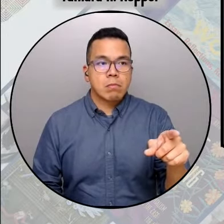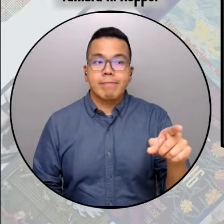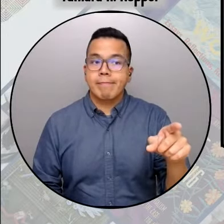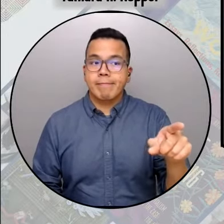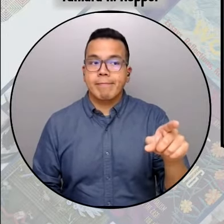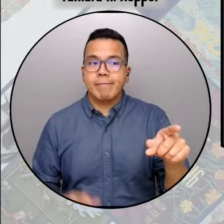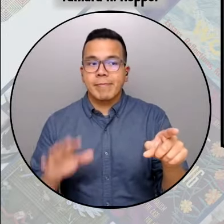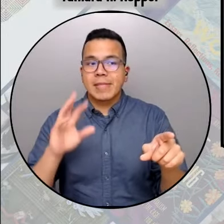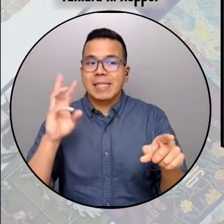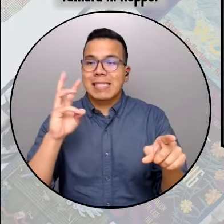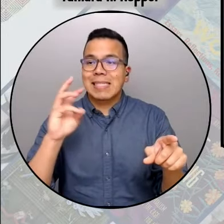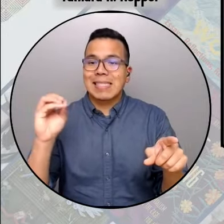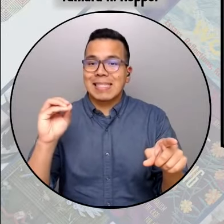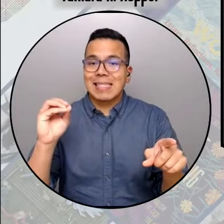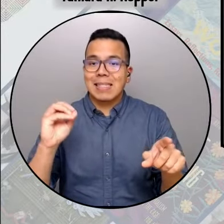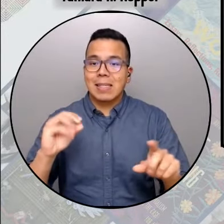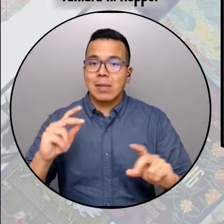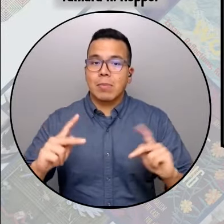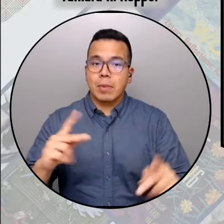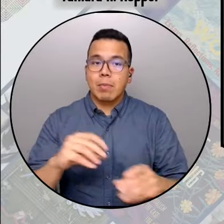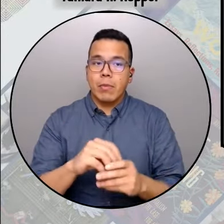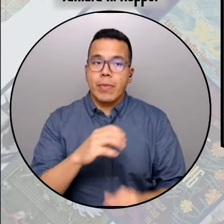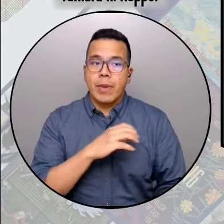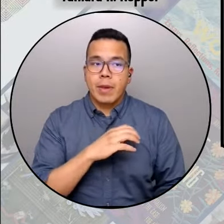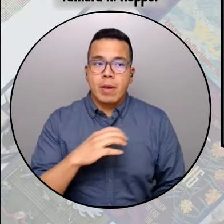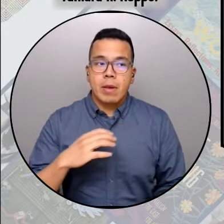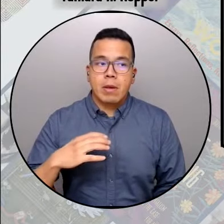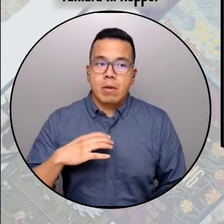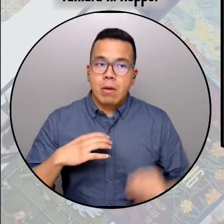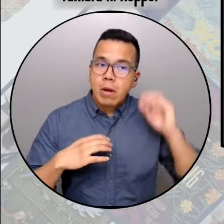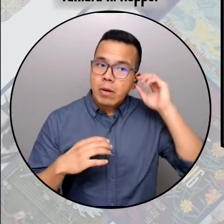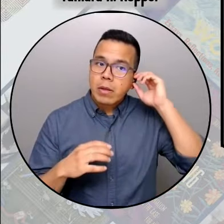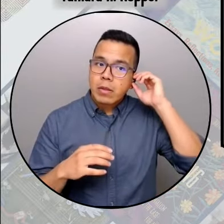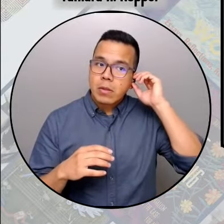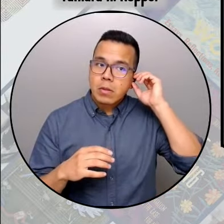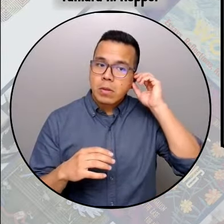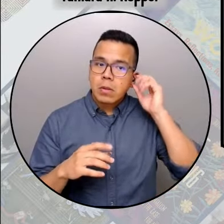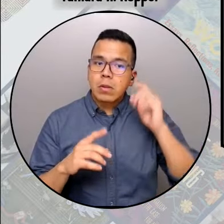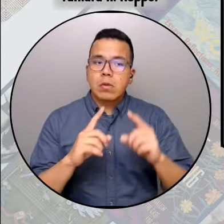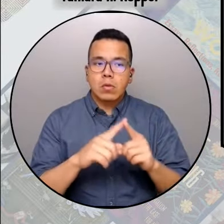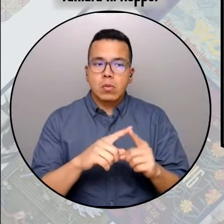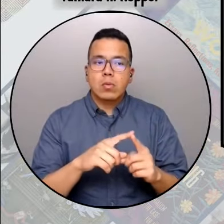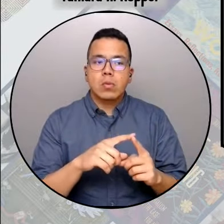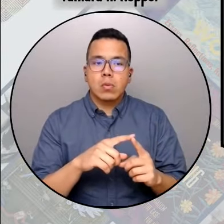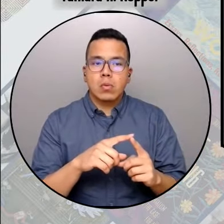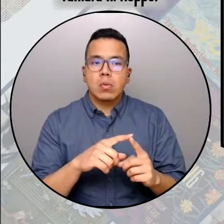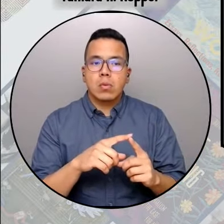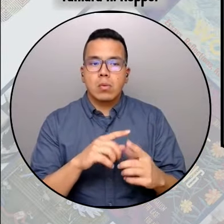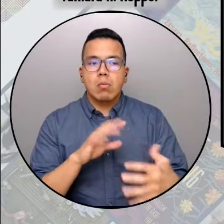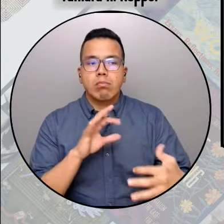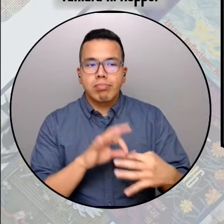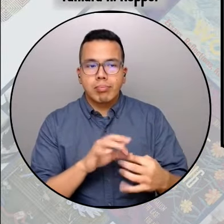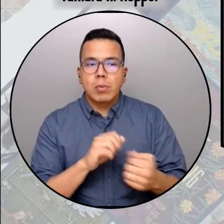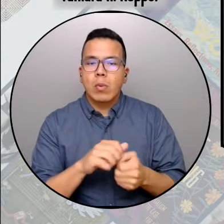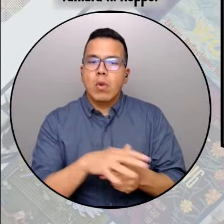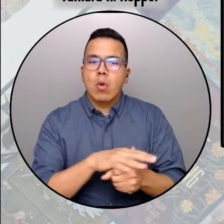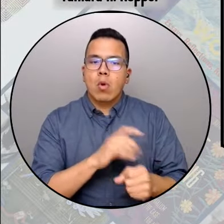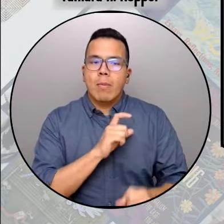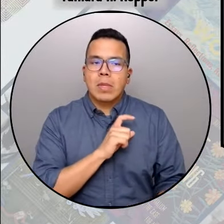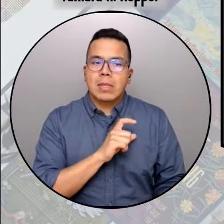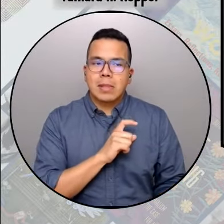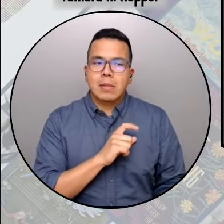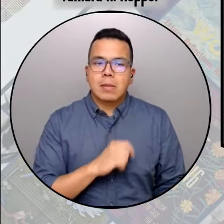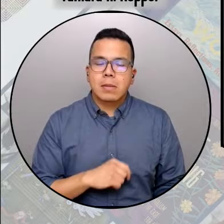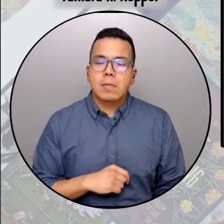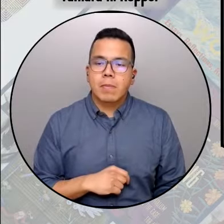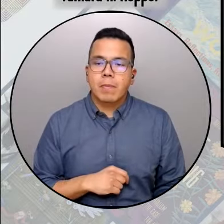and Department of Homeland Security to end programs that conscript local police to work as federal immigration enforcement. And so, and